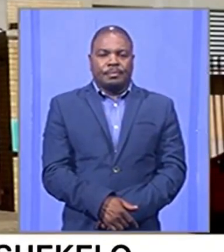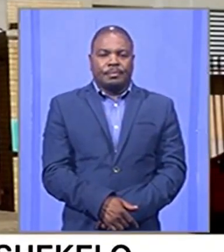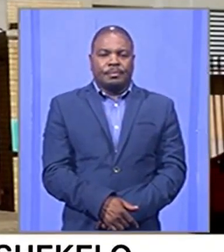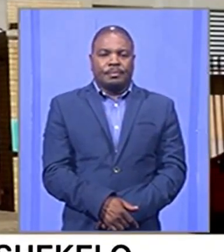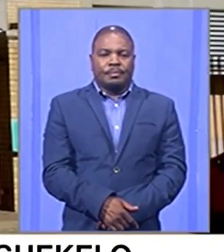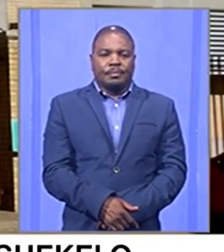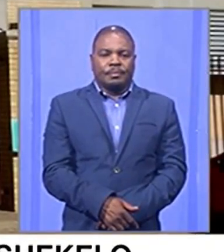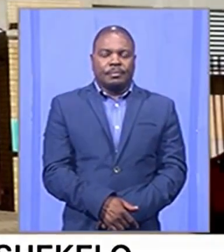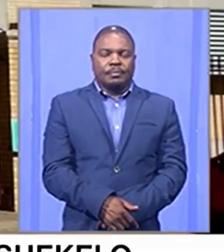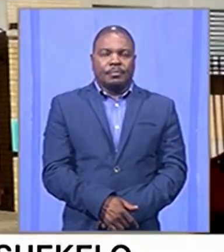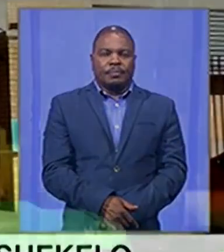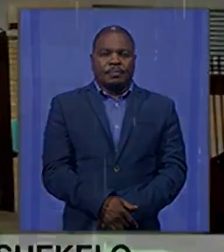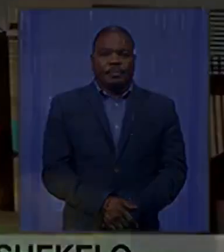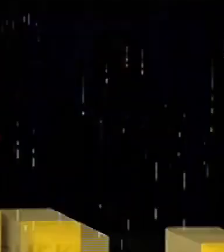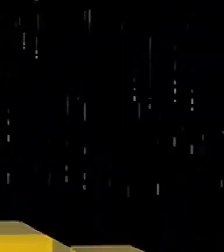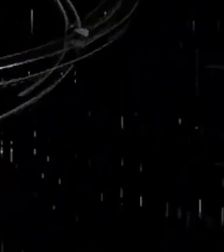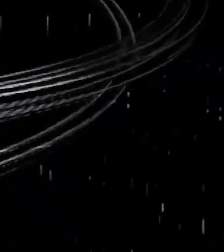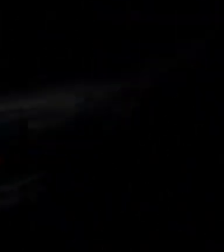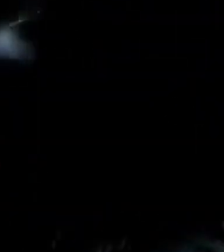Kimberley.